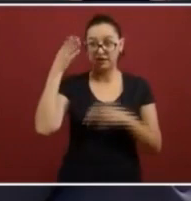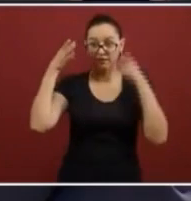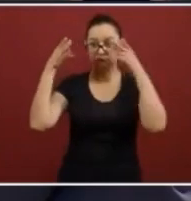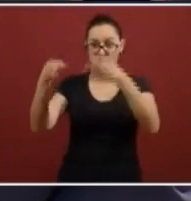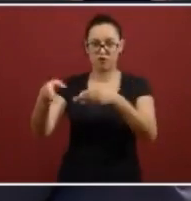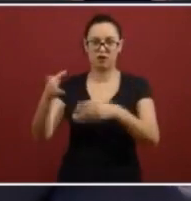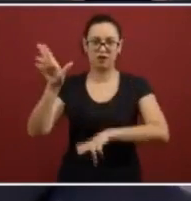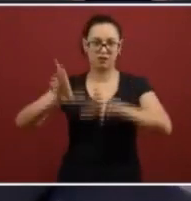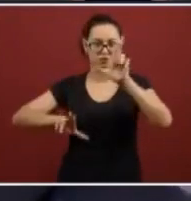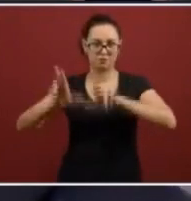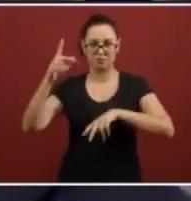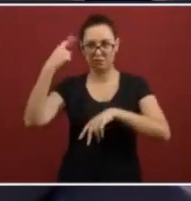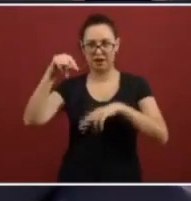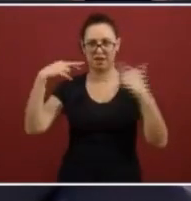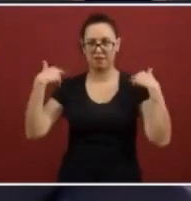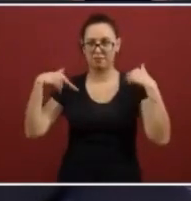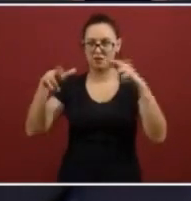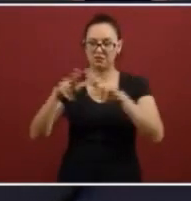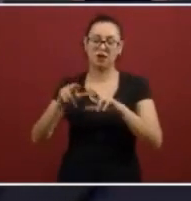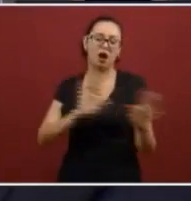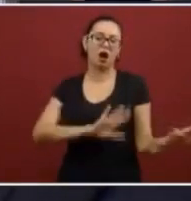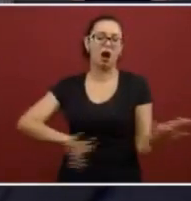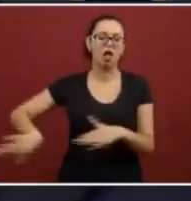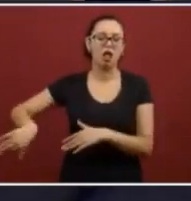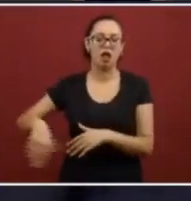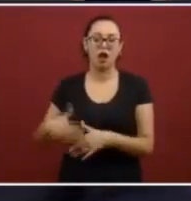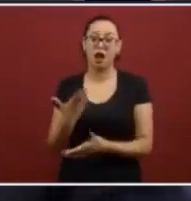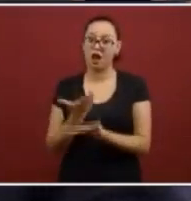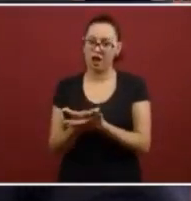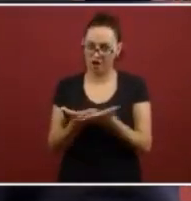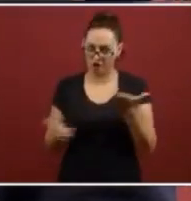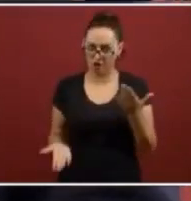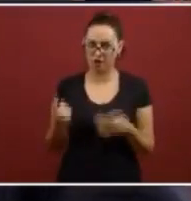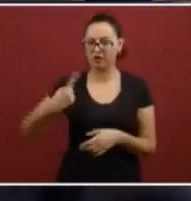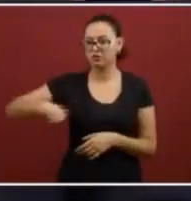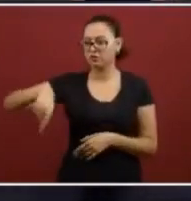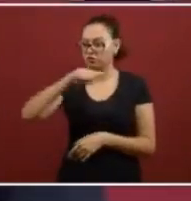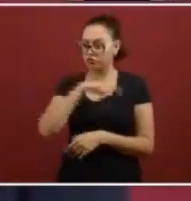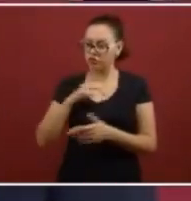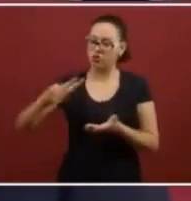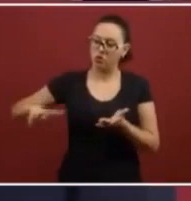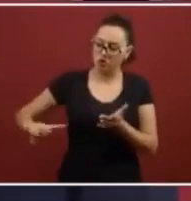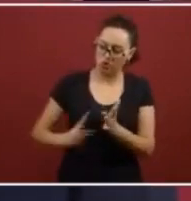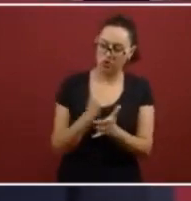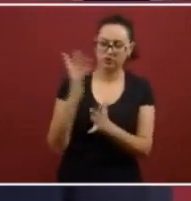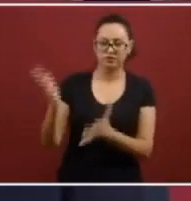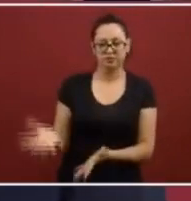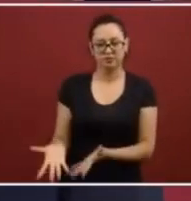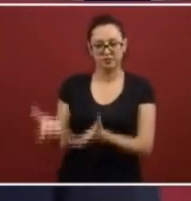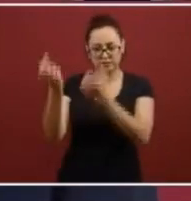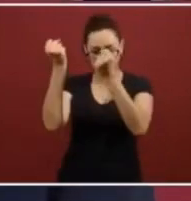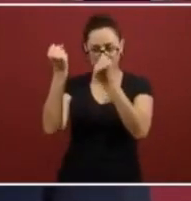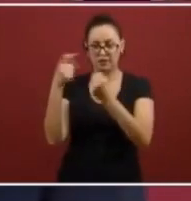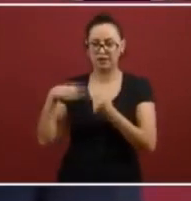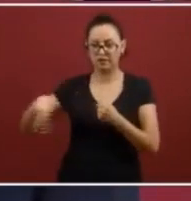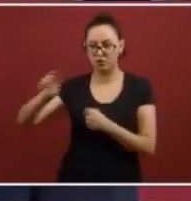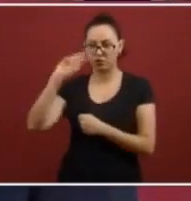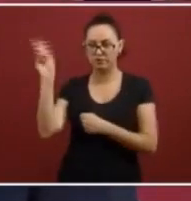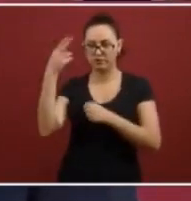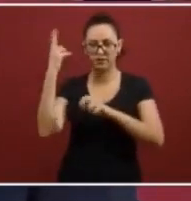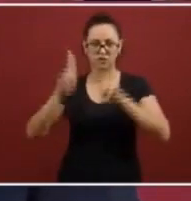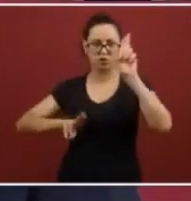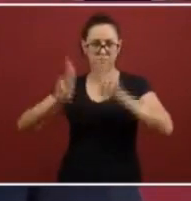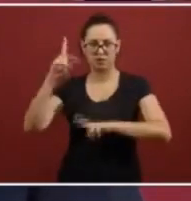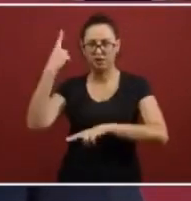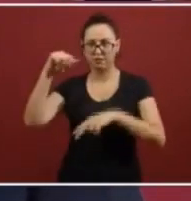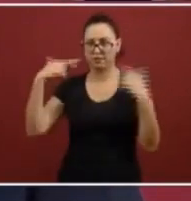abandoned public norms. Ya nosotros vamos a fortalecer Now we're going to las normales fortify públicas.